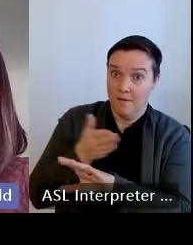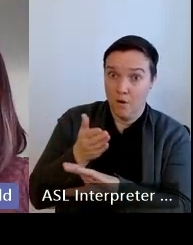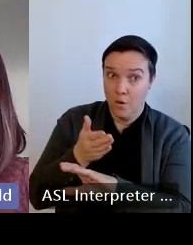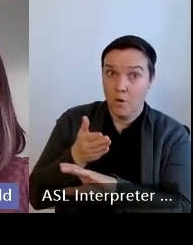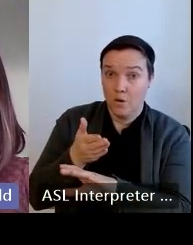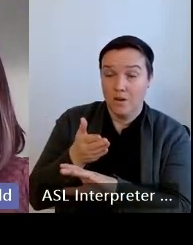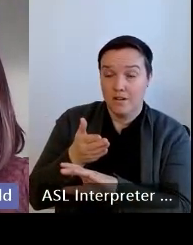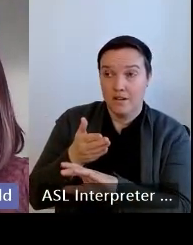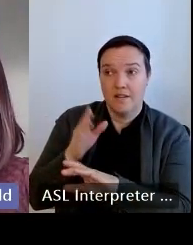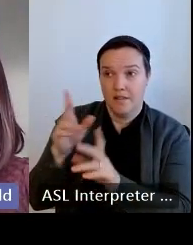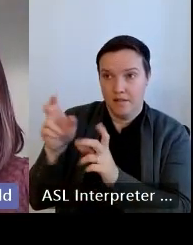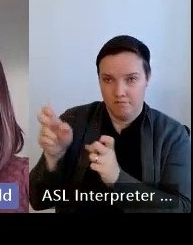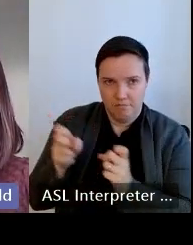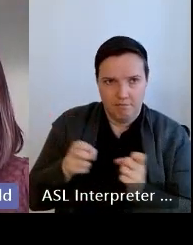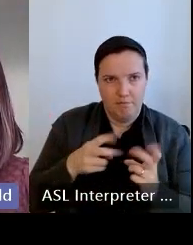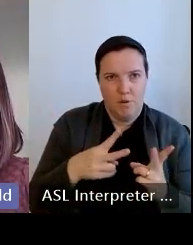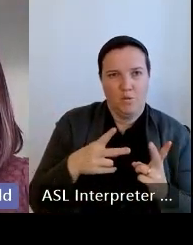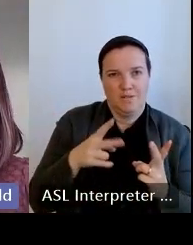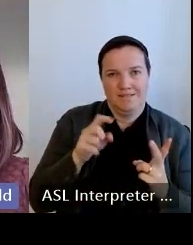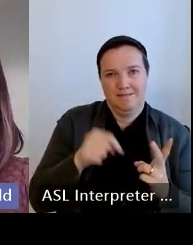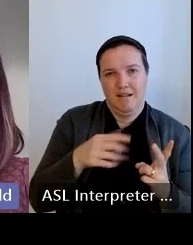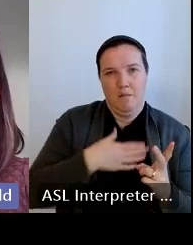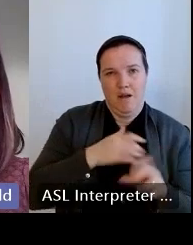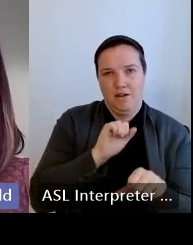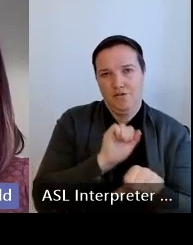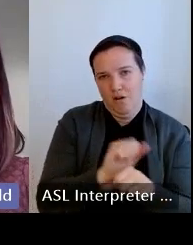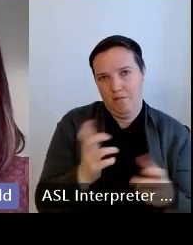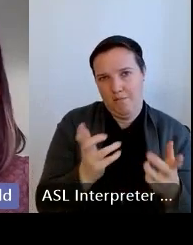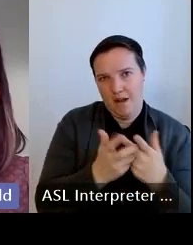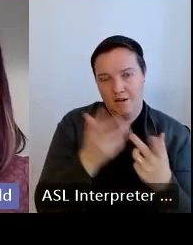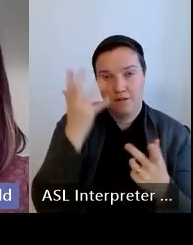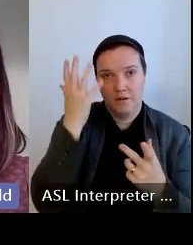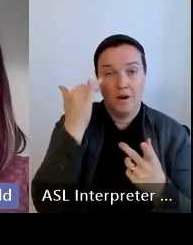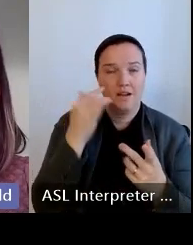job postings come onto the platform, because we really want to make sure that